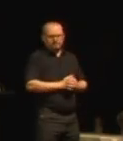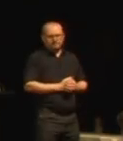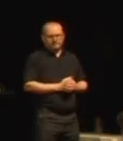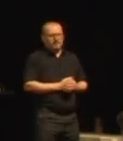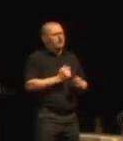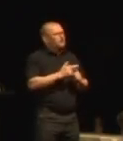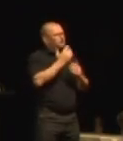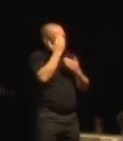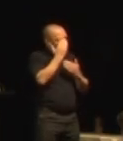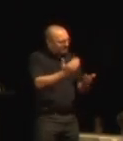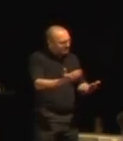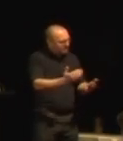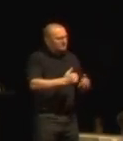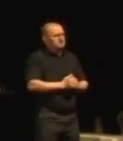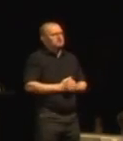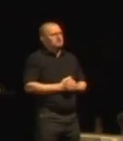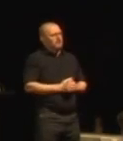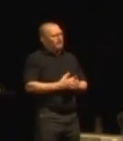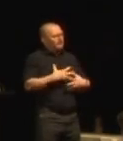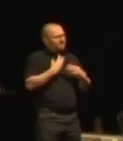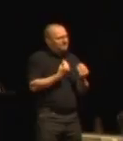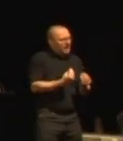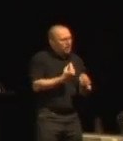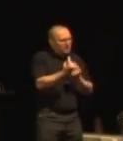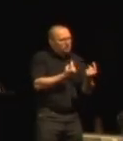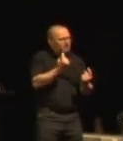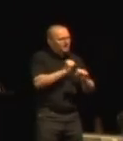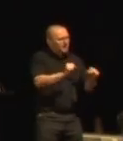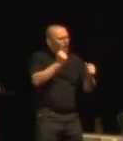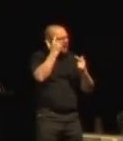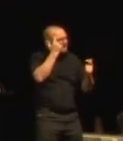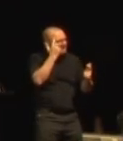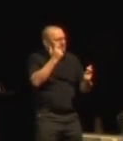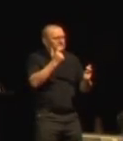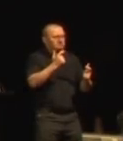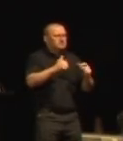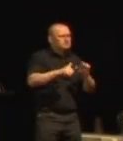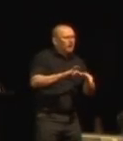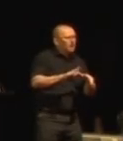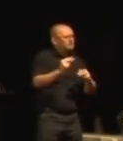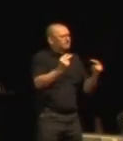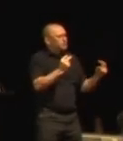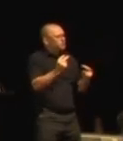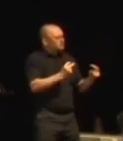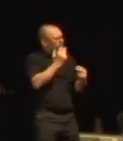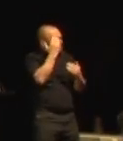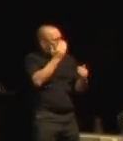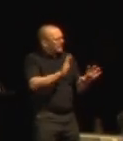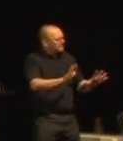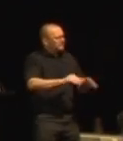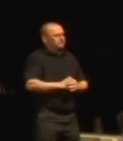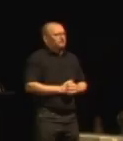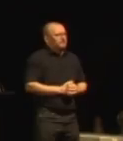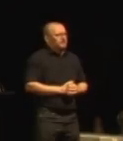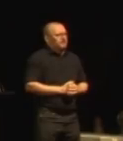respectful. Value each other's ideas, styles, and viewpoints. We may not always agree,